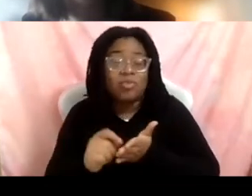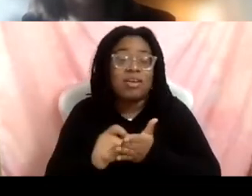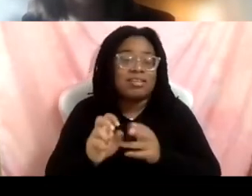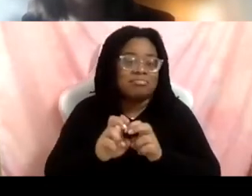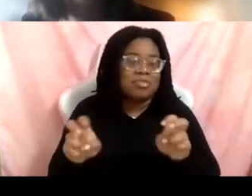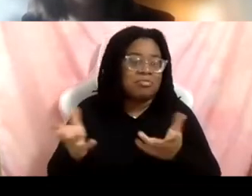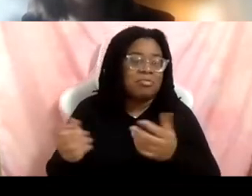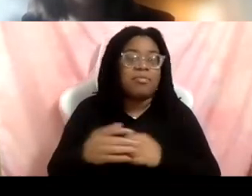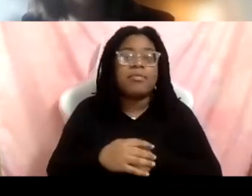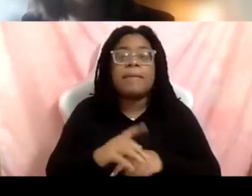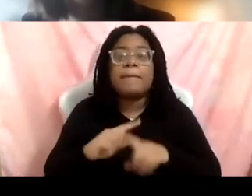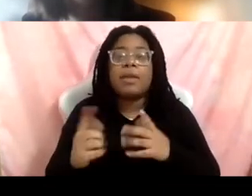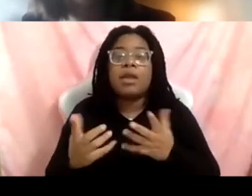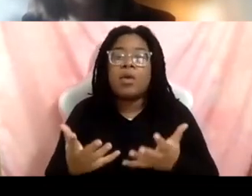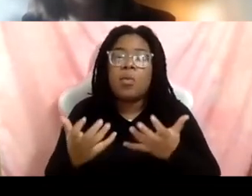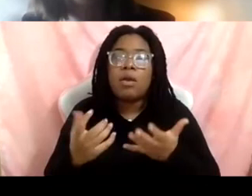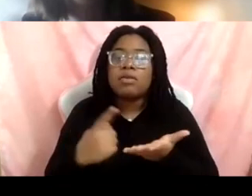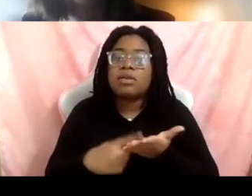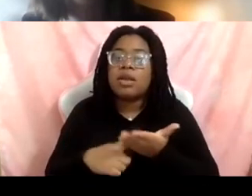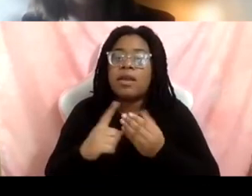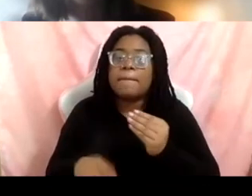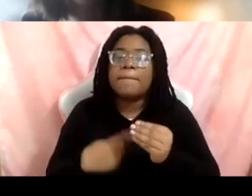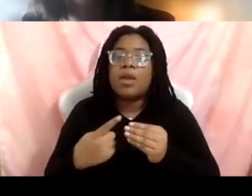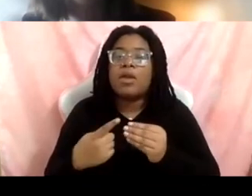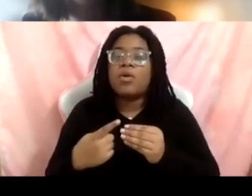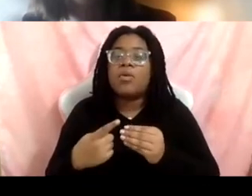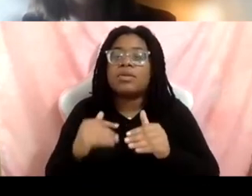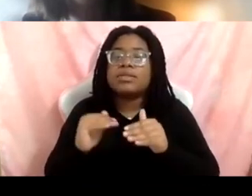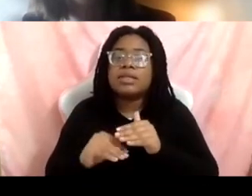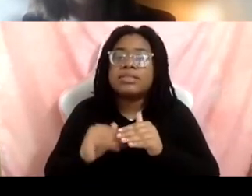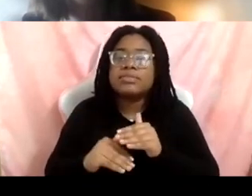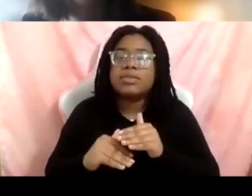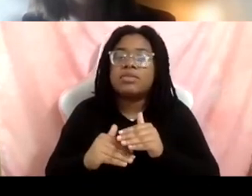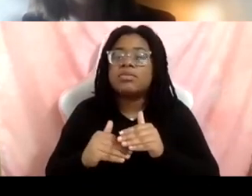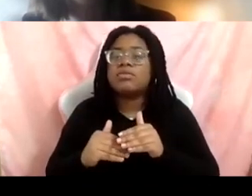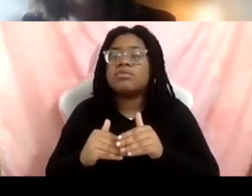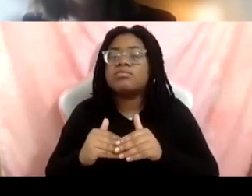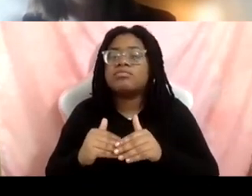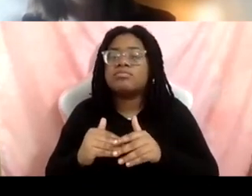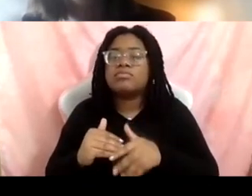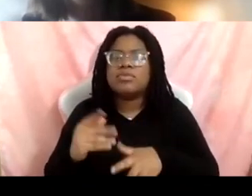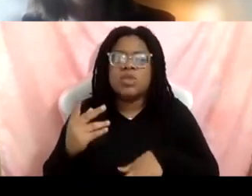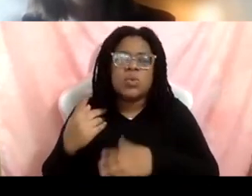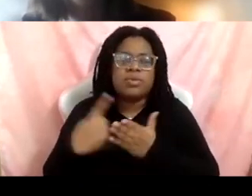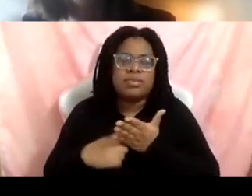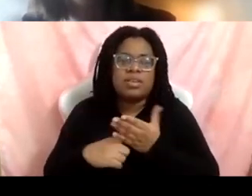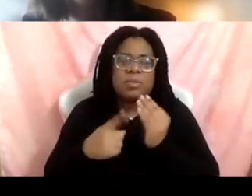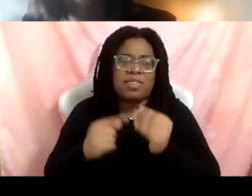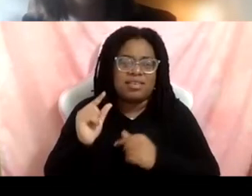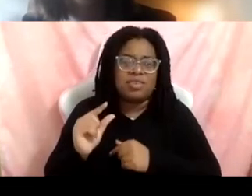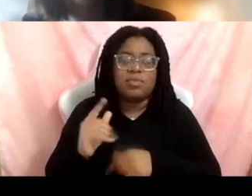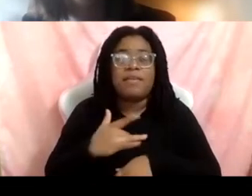So I would love to talk a little bit about accessibility when it comes to, and we talked about this a little bit, but like